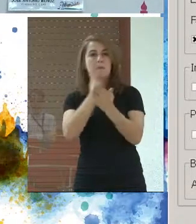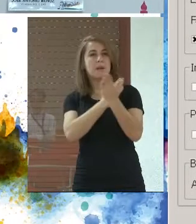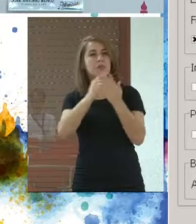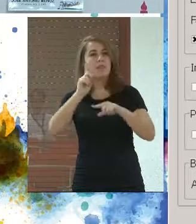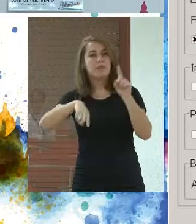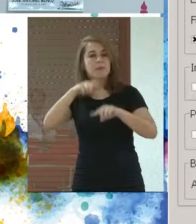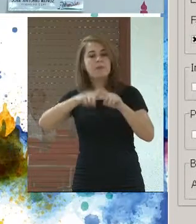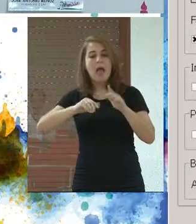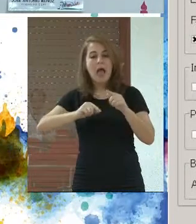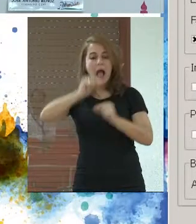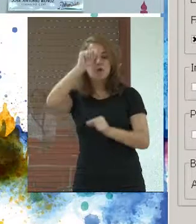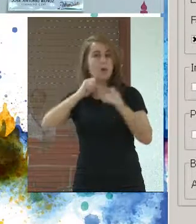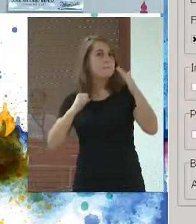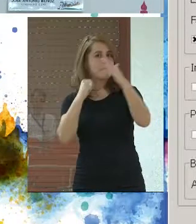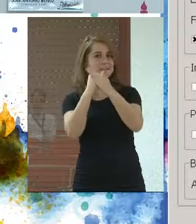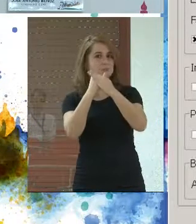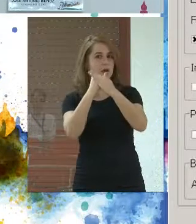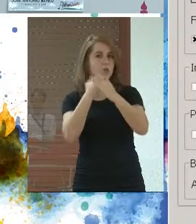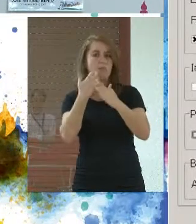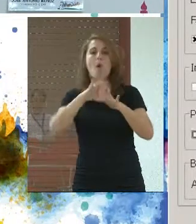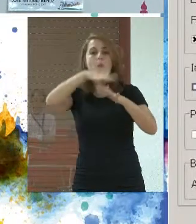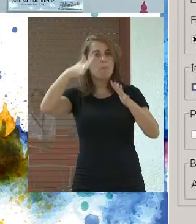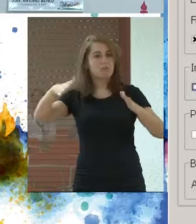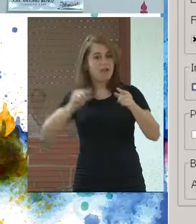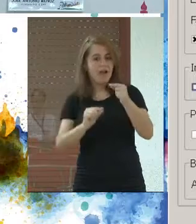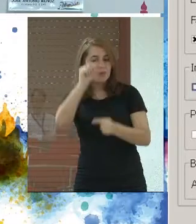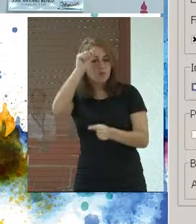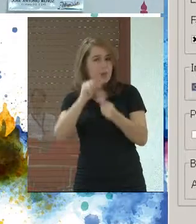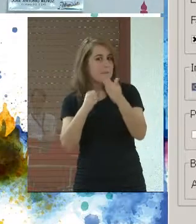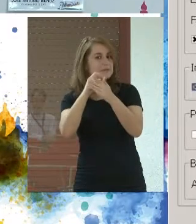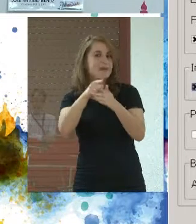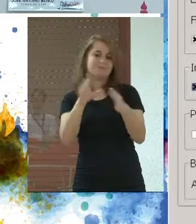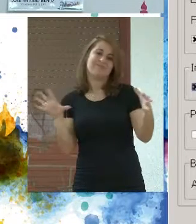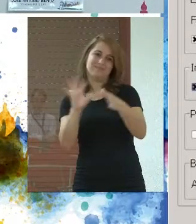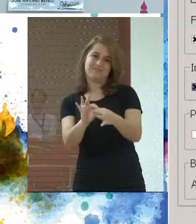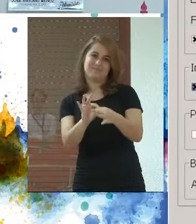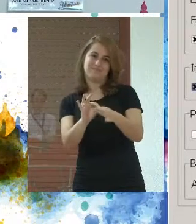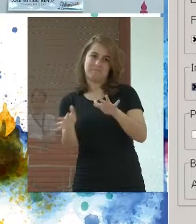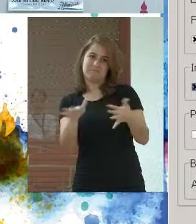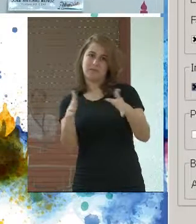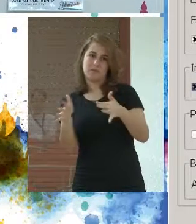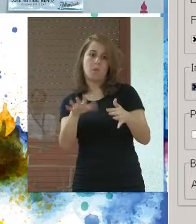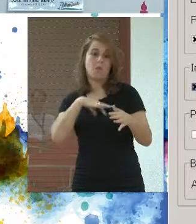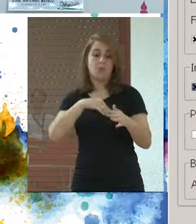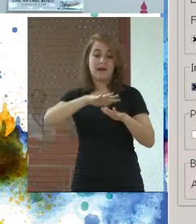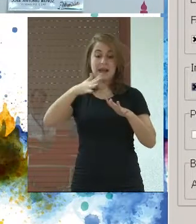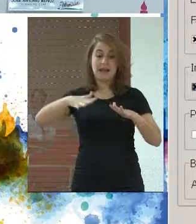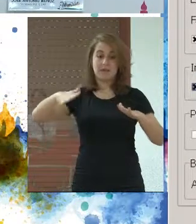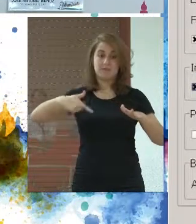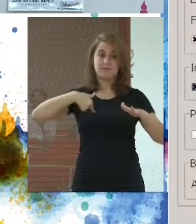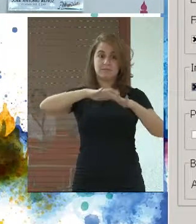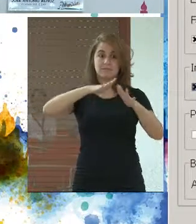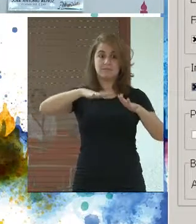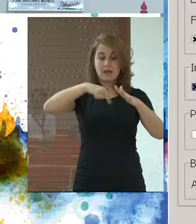But we will adjust the parameters based to the maximum height that we have. If there is a high hill, it will be based on that